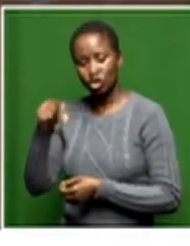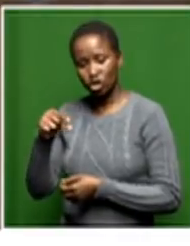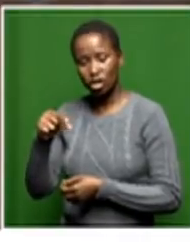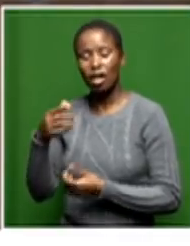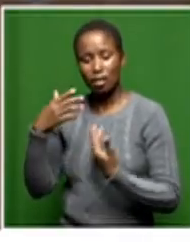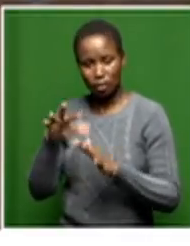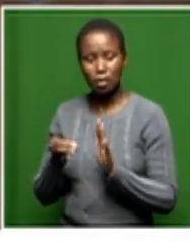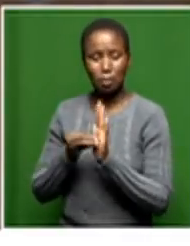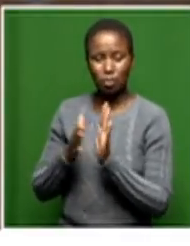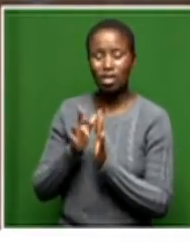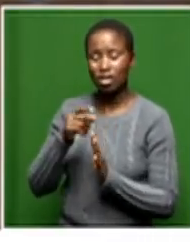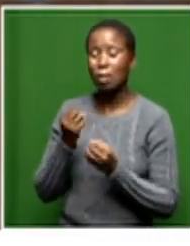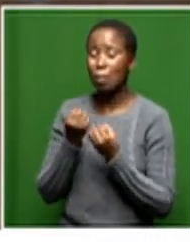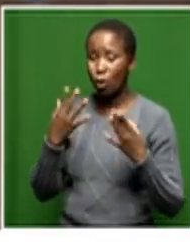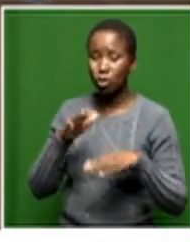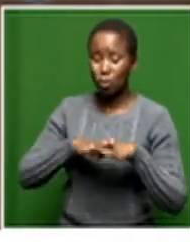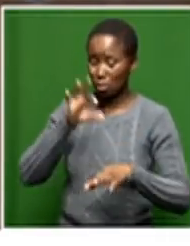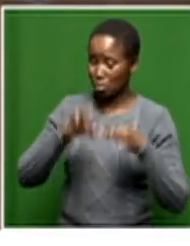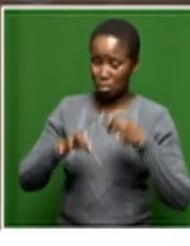It was very much political.